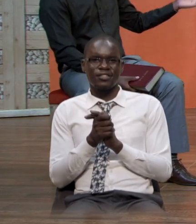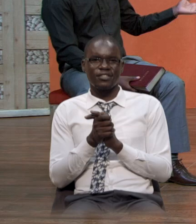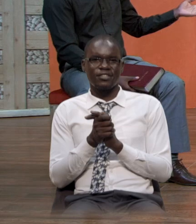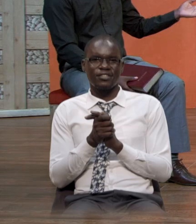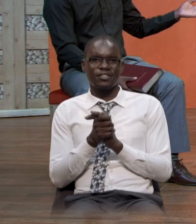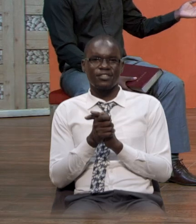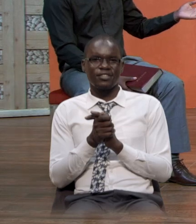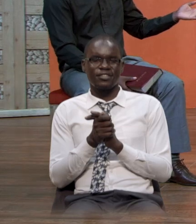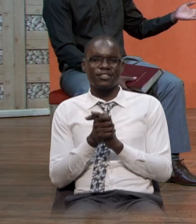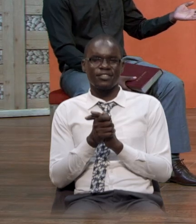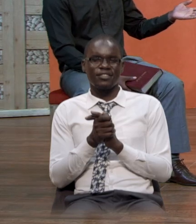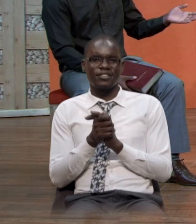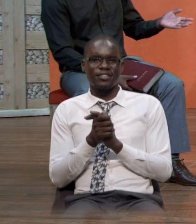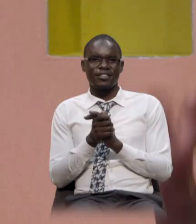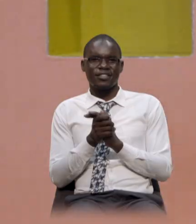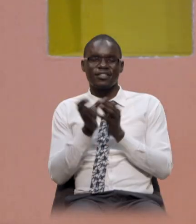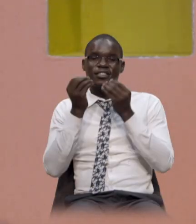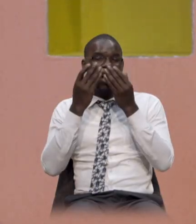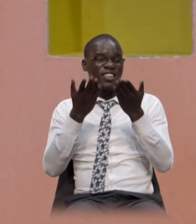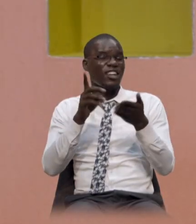What did she say?